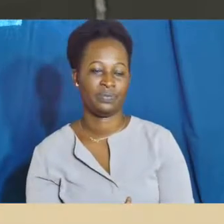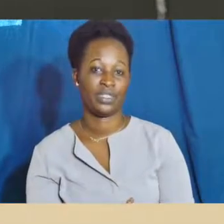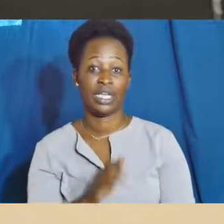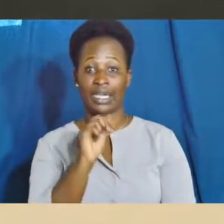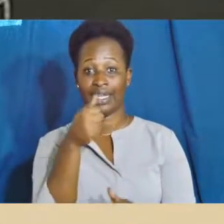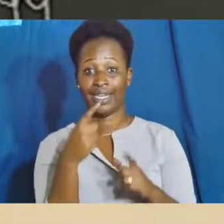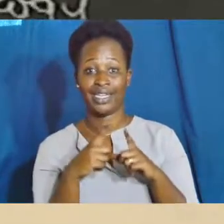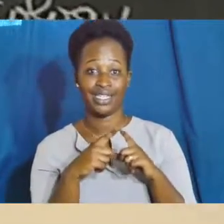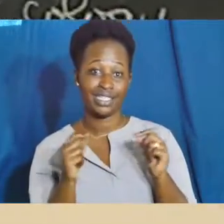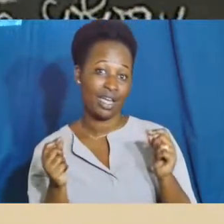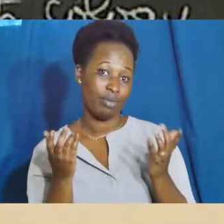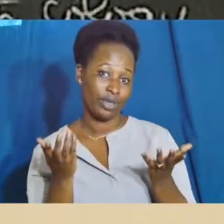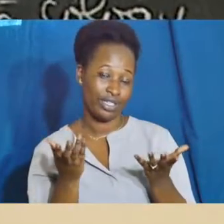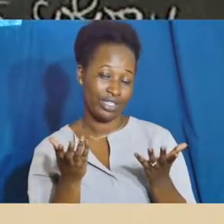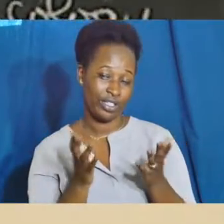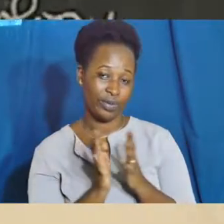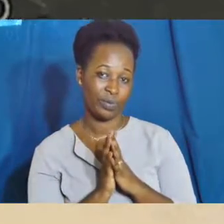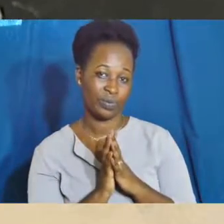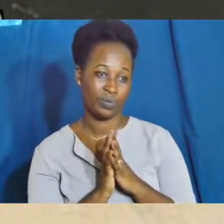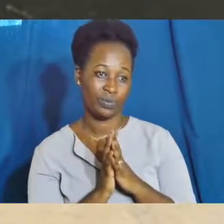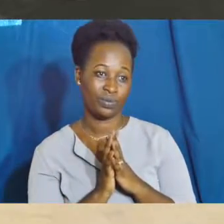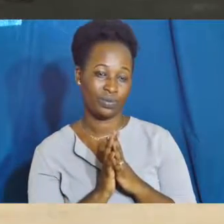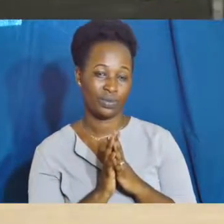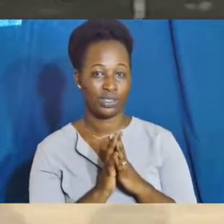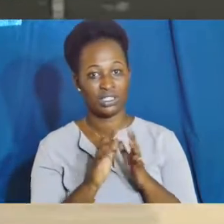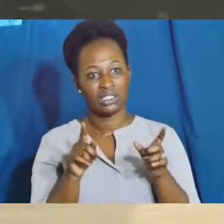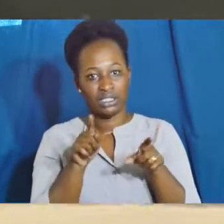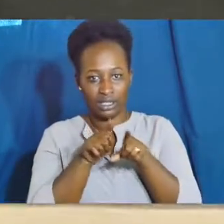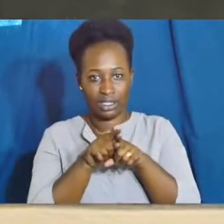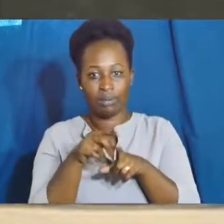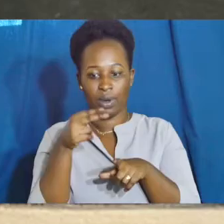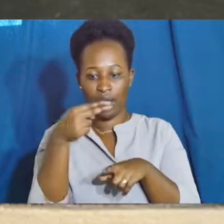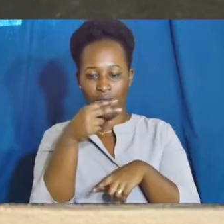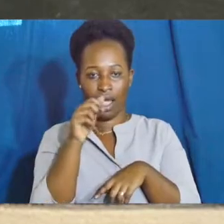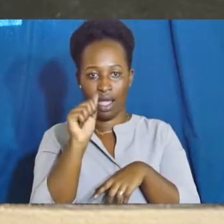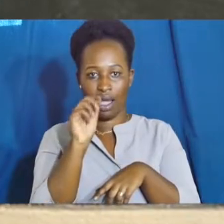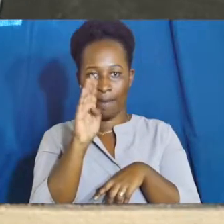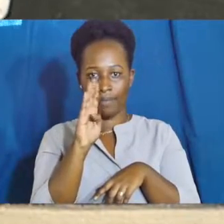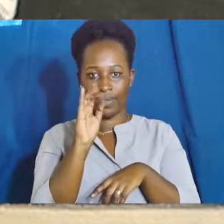Another term is habitat.